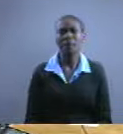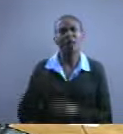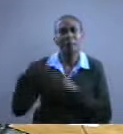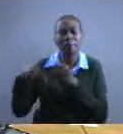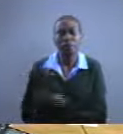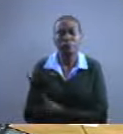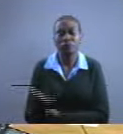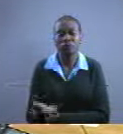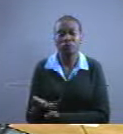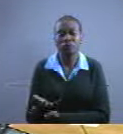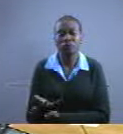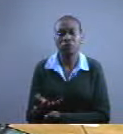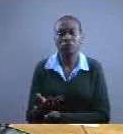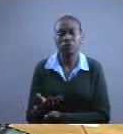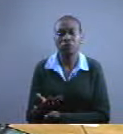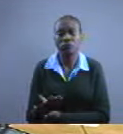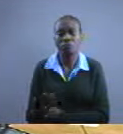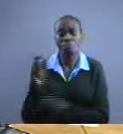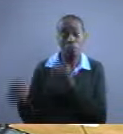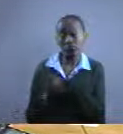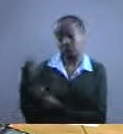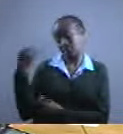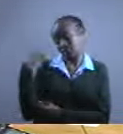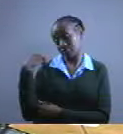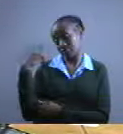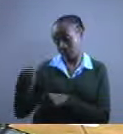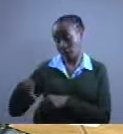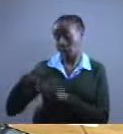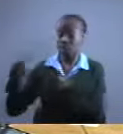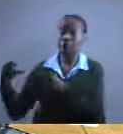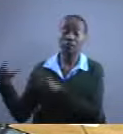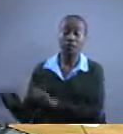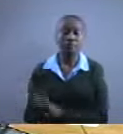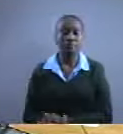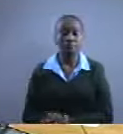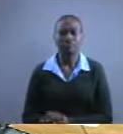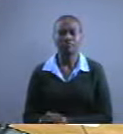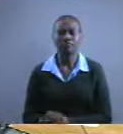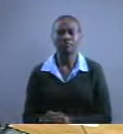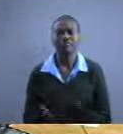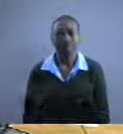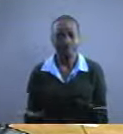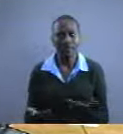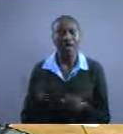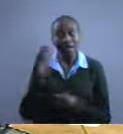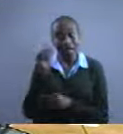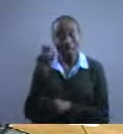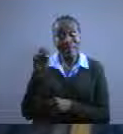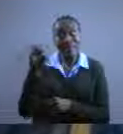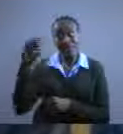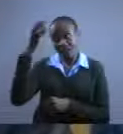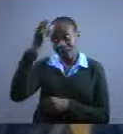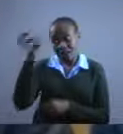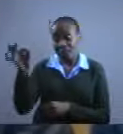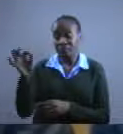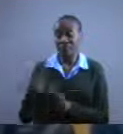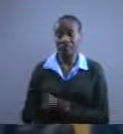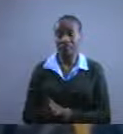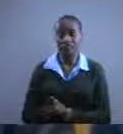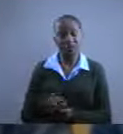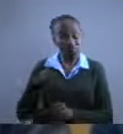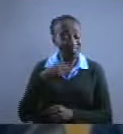again about this protest in Cape Town. From onset, let's say, as the ANC government,